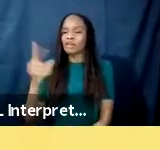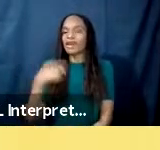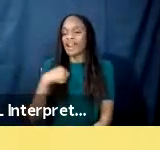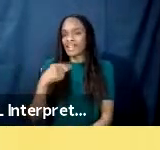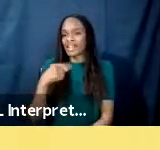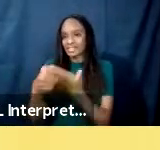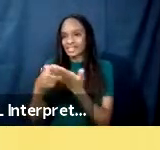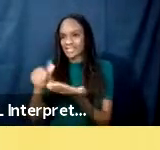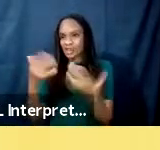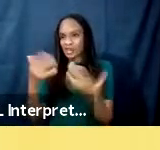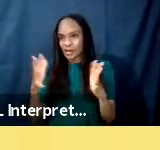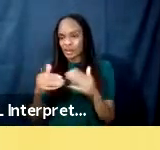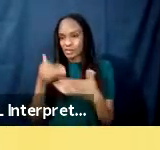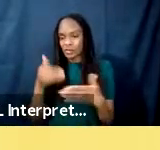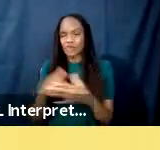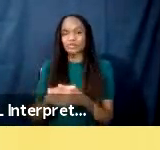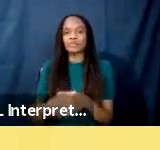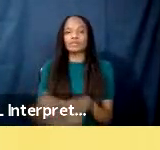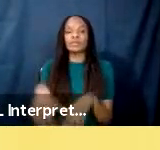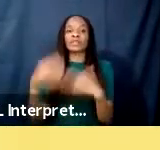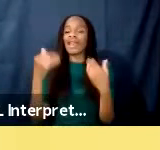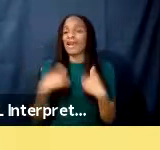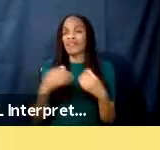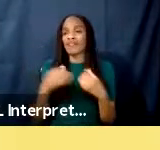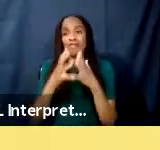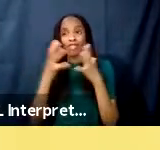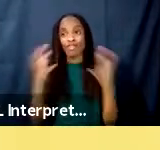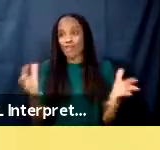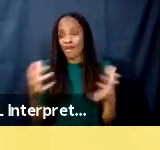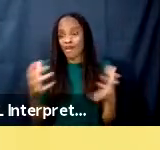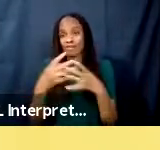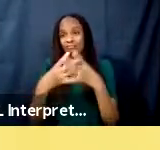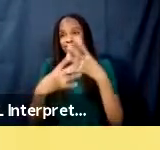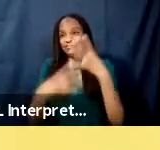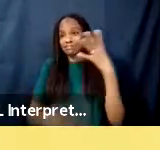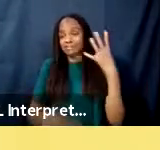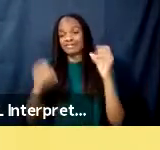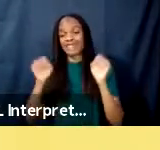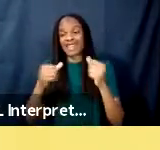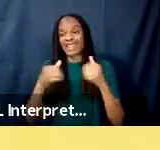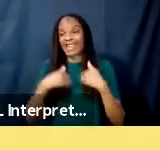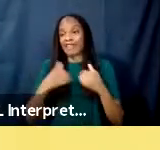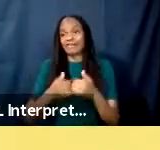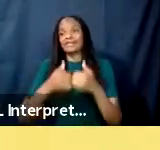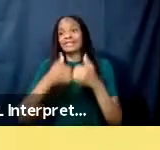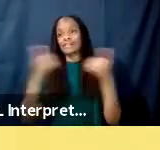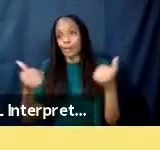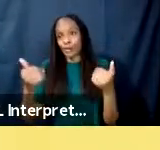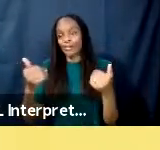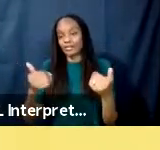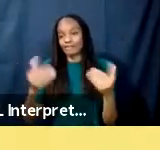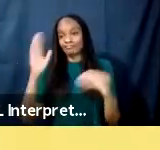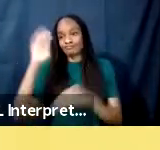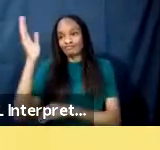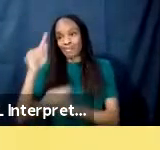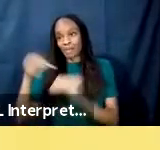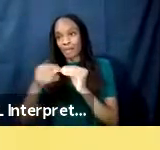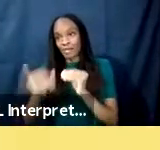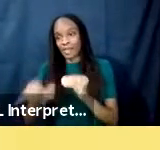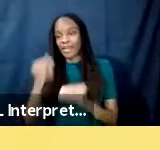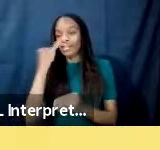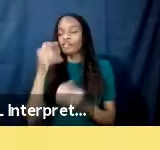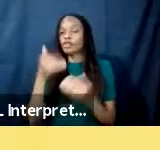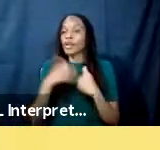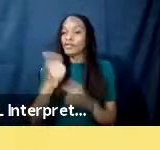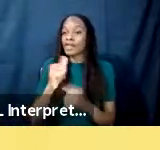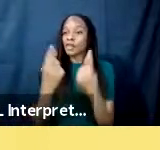Again, if you take a look at those side letters, there's a lot of material there. We can have a whole separate conversation on that. But if you have questions, let